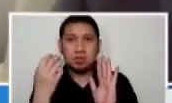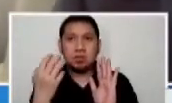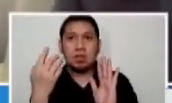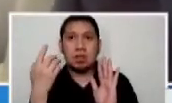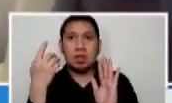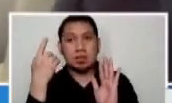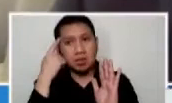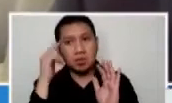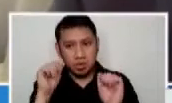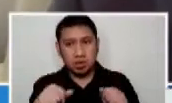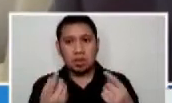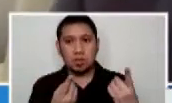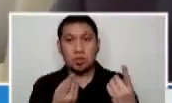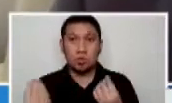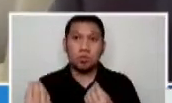accommodate 50